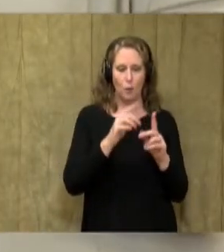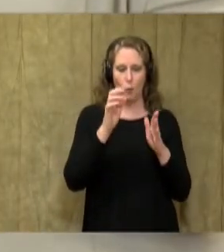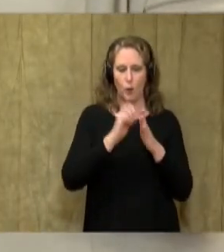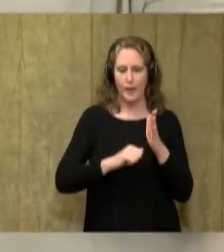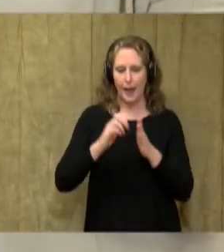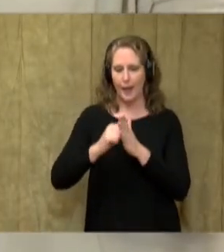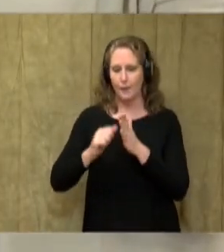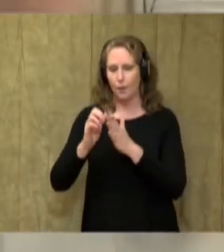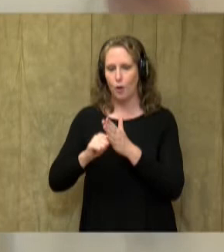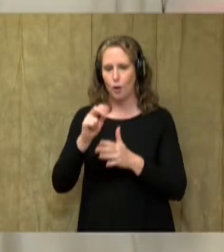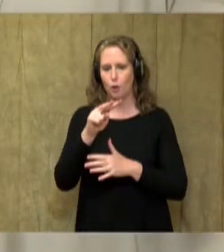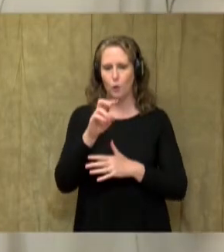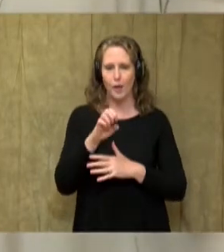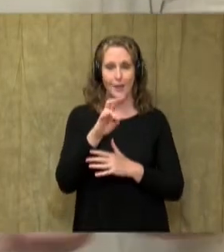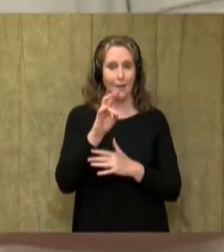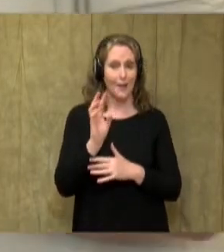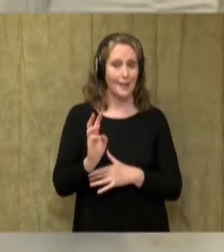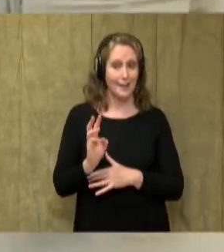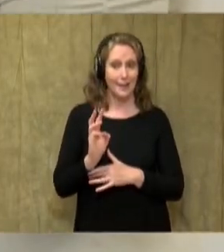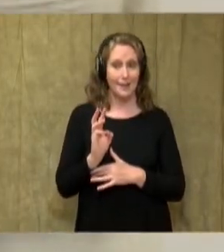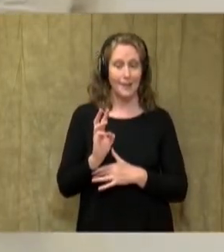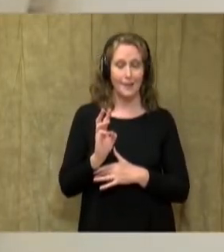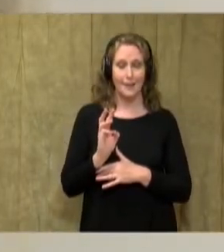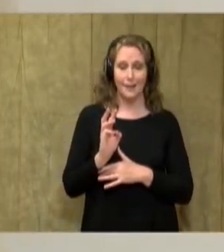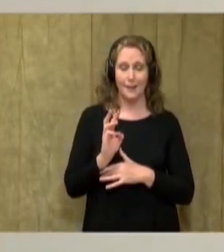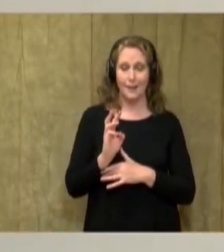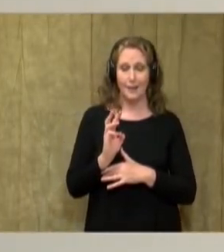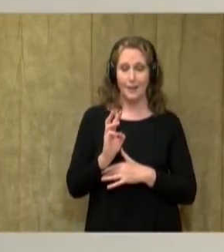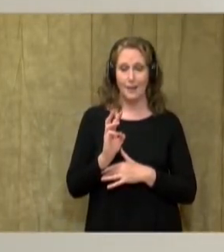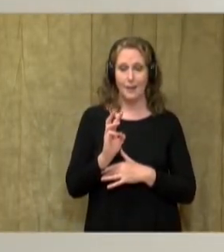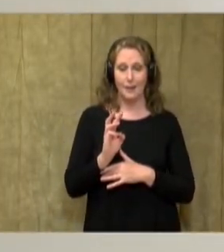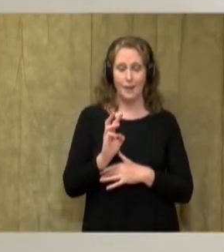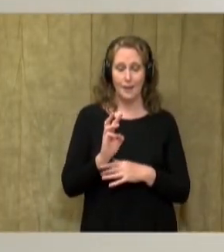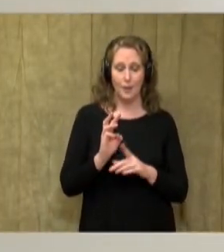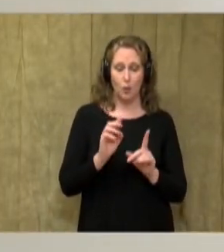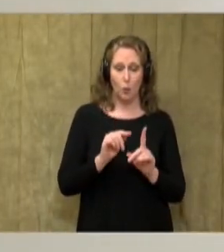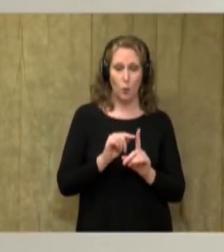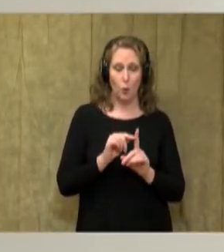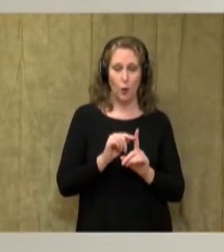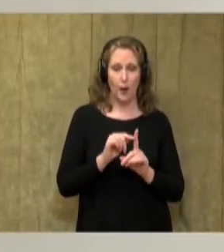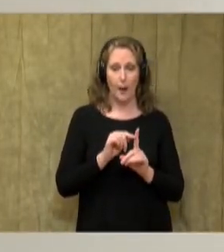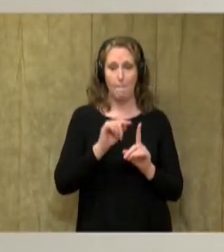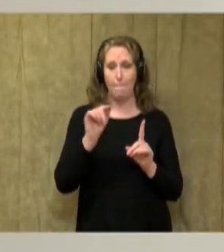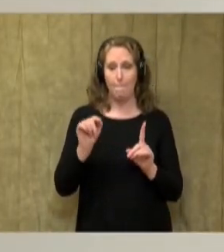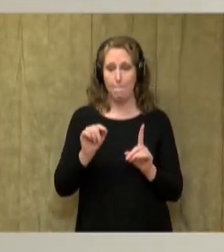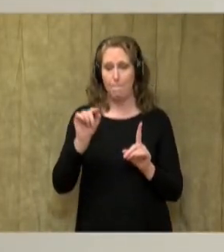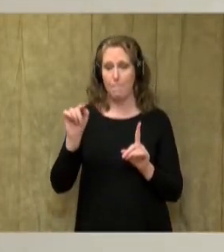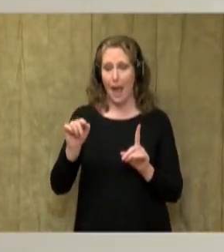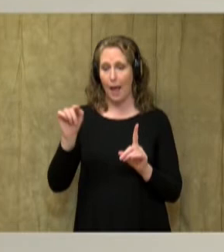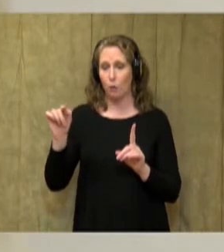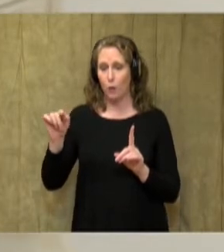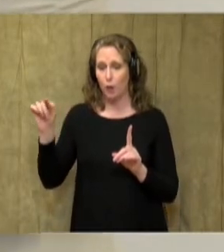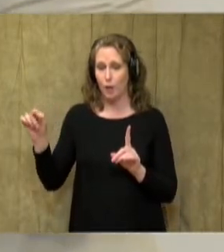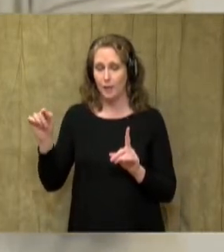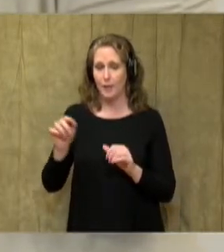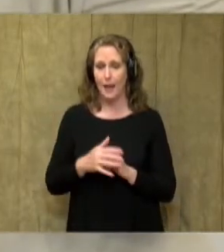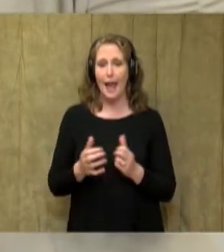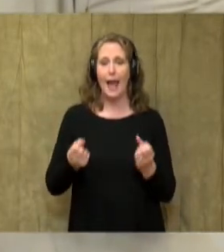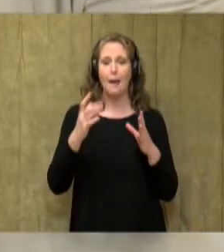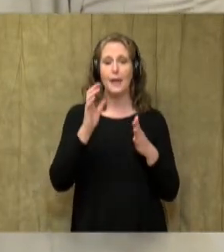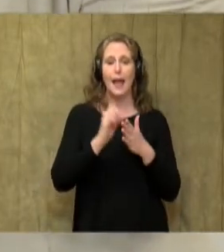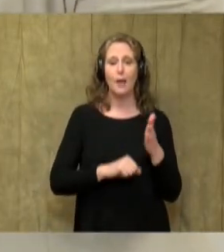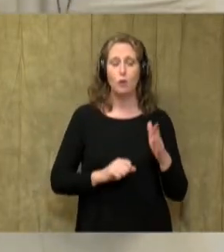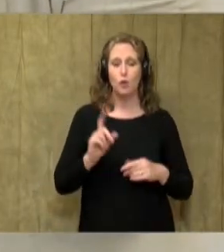away 276. So remember, we back up on our number line. We're going to go backwards. So we're going to take away how many